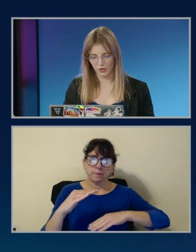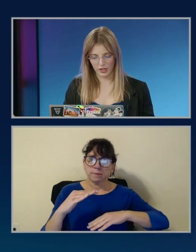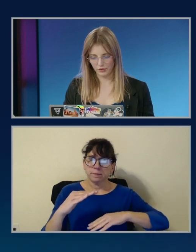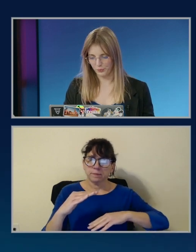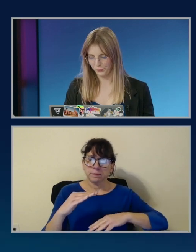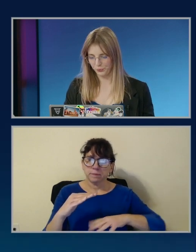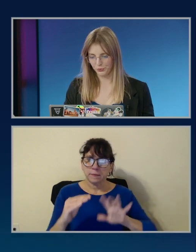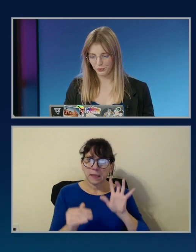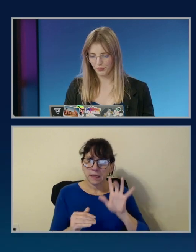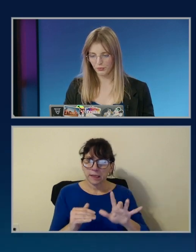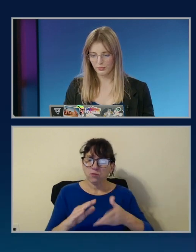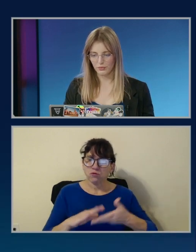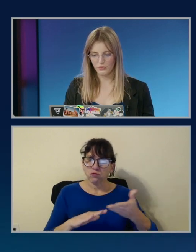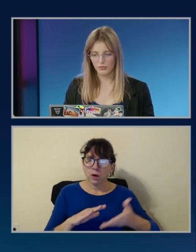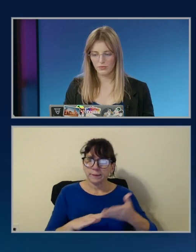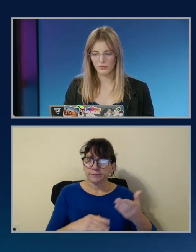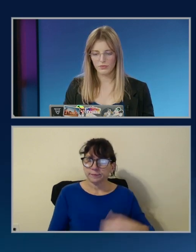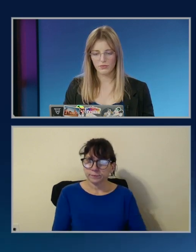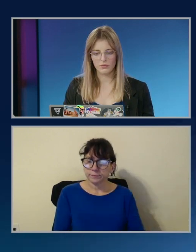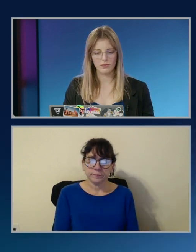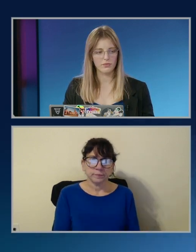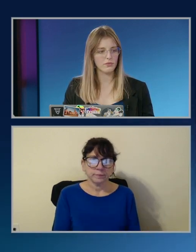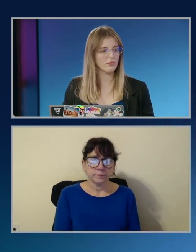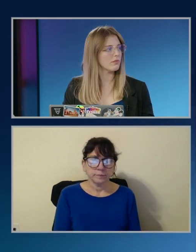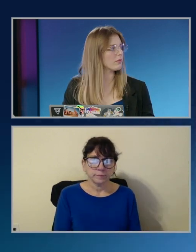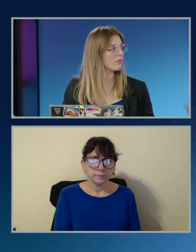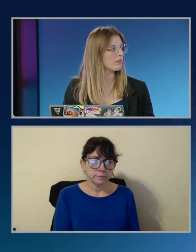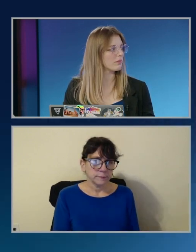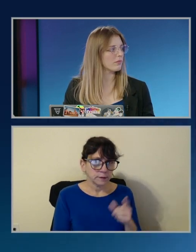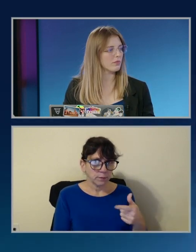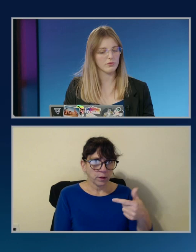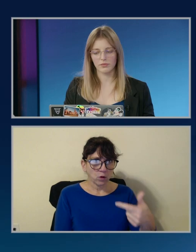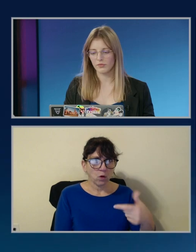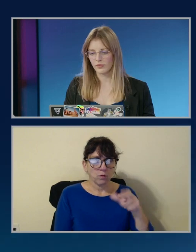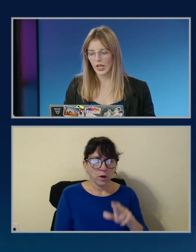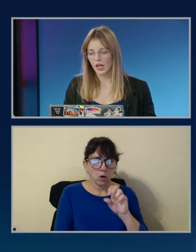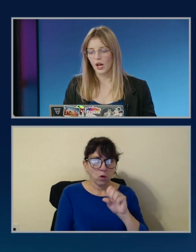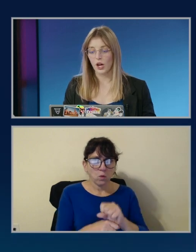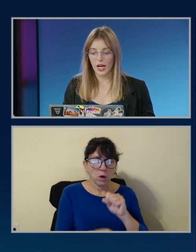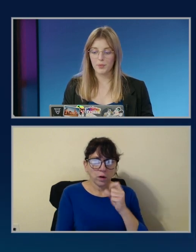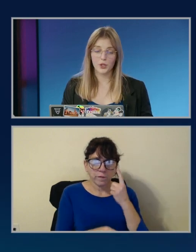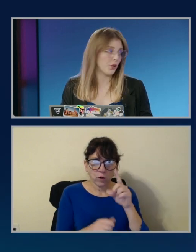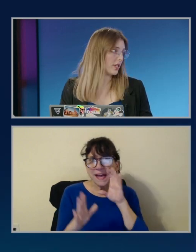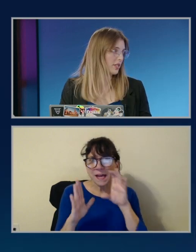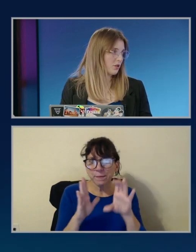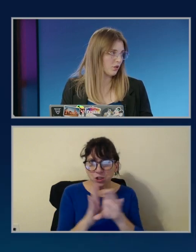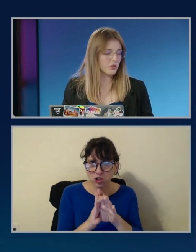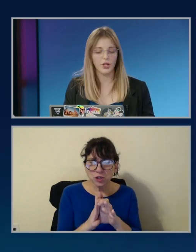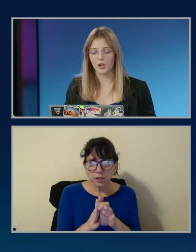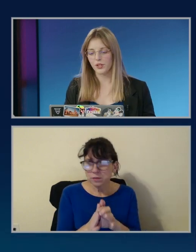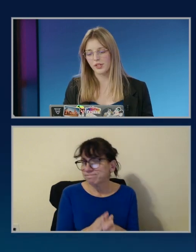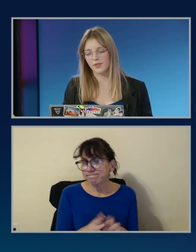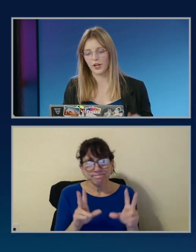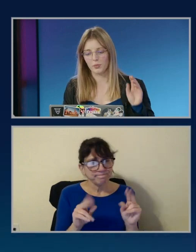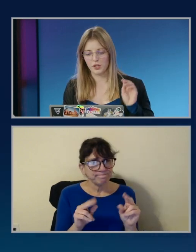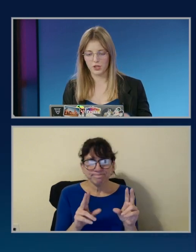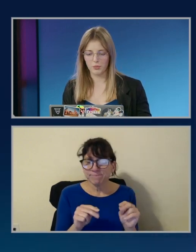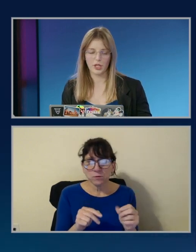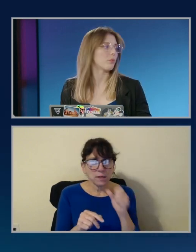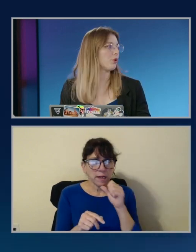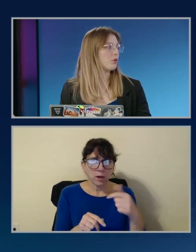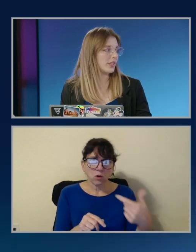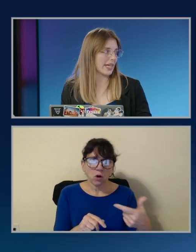click run. Someone was asking, does guardrail work for image generation? No, it does not. So guardrails is very